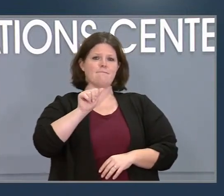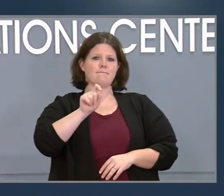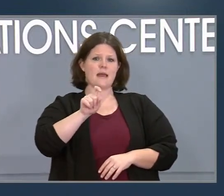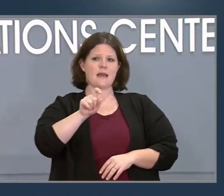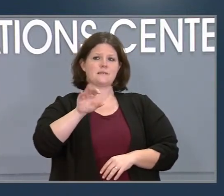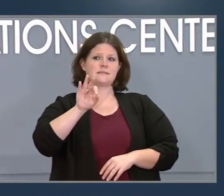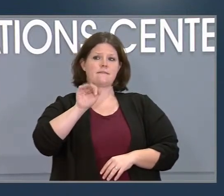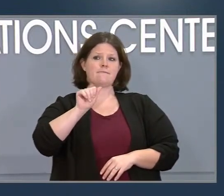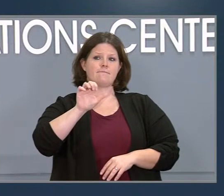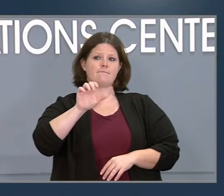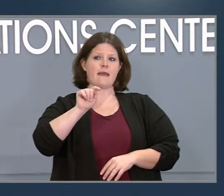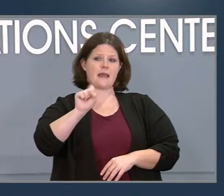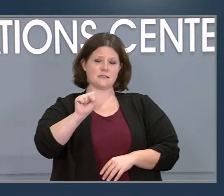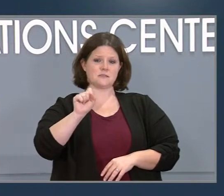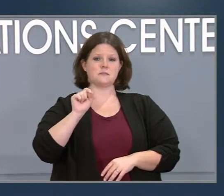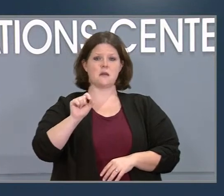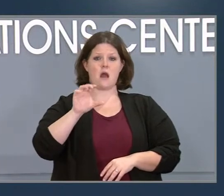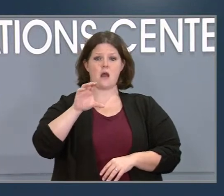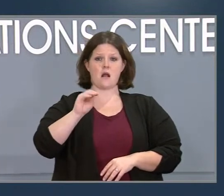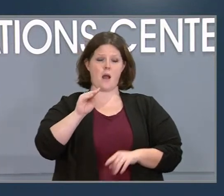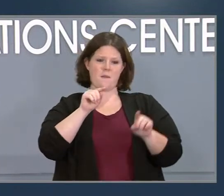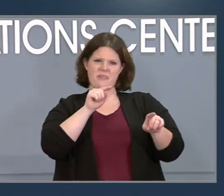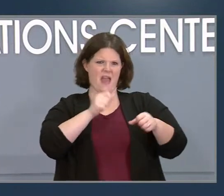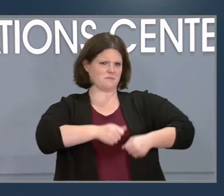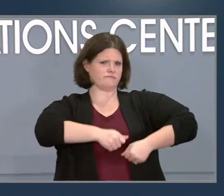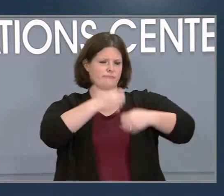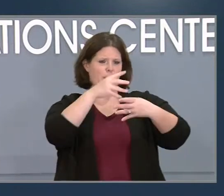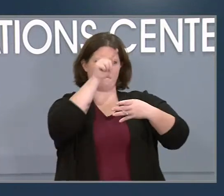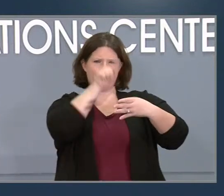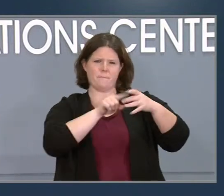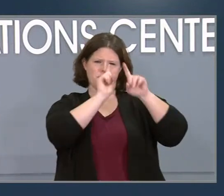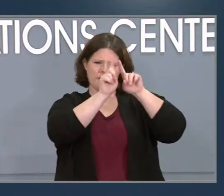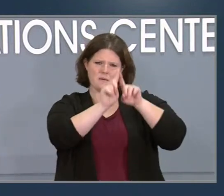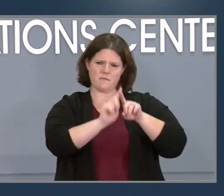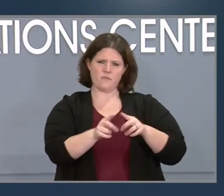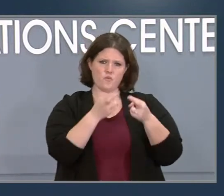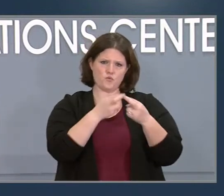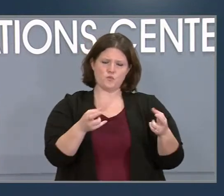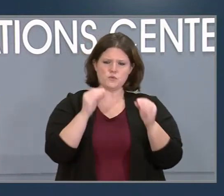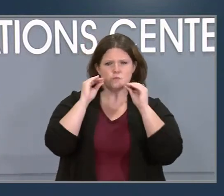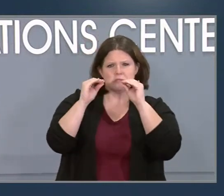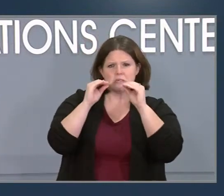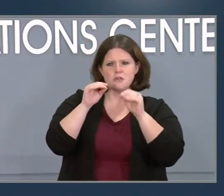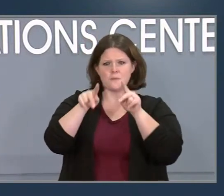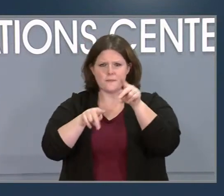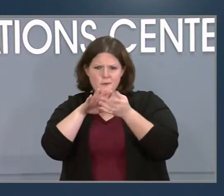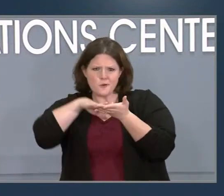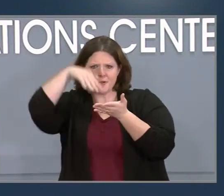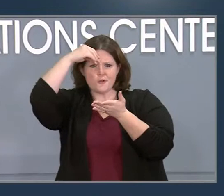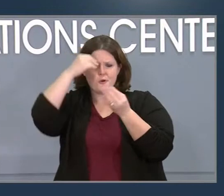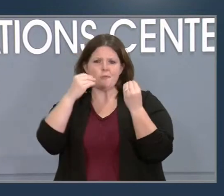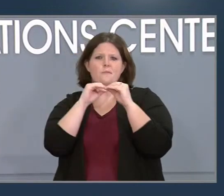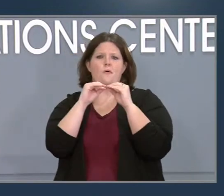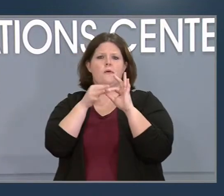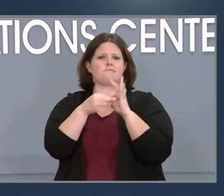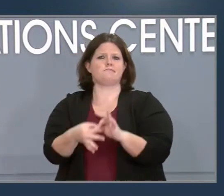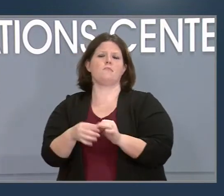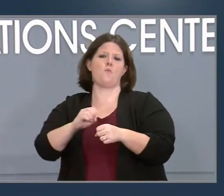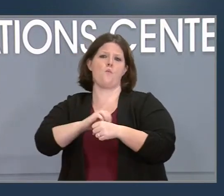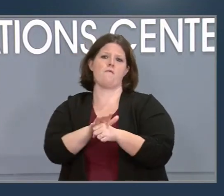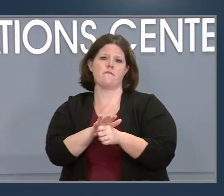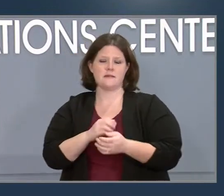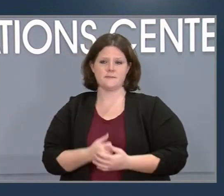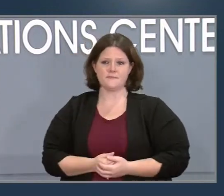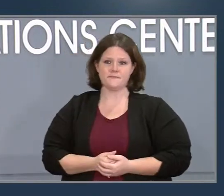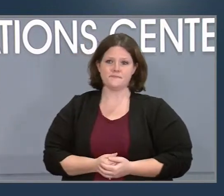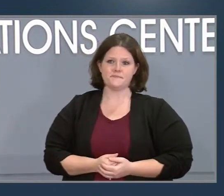teenvaxfacts.com to get information and resources they need to educate themselves about COVID-19 vaccines. During the most